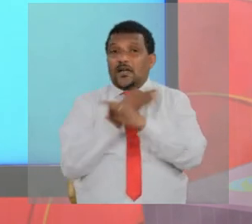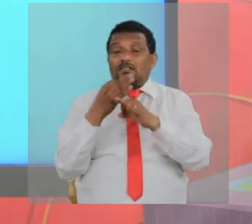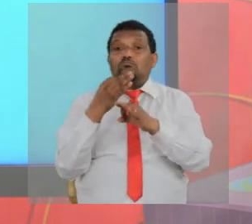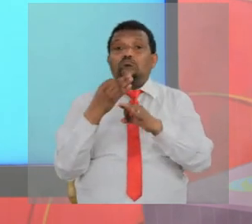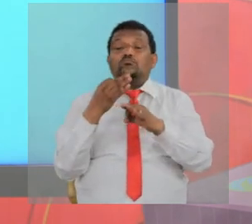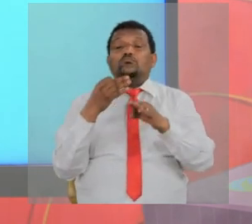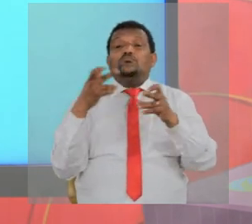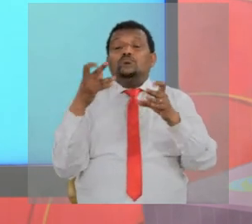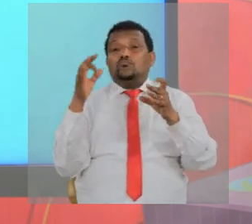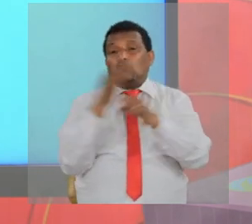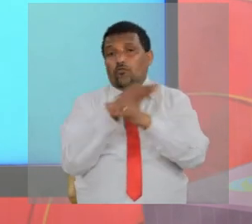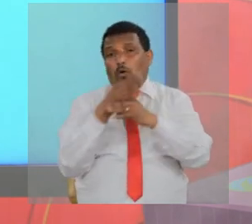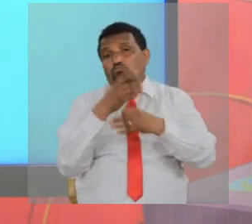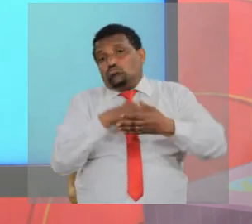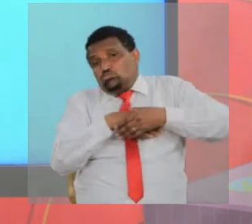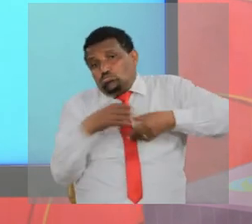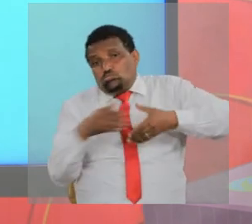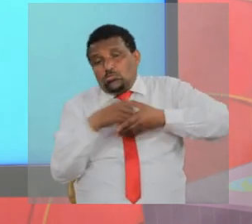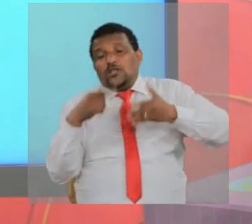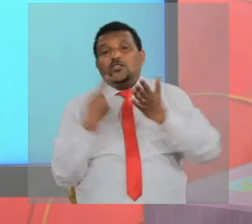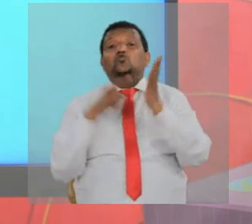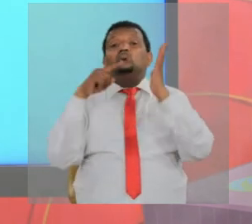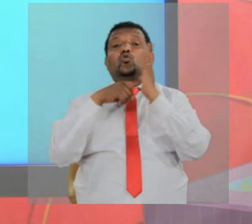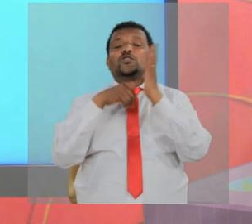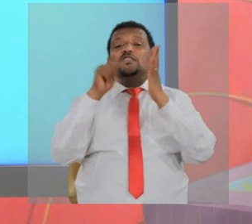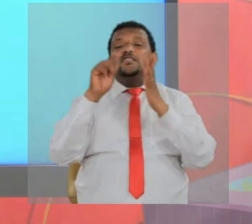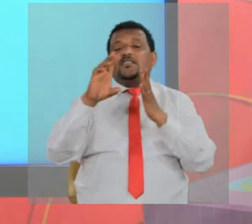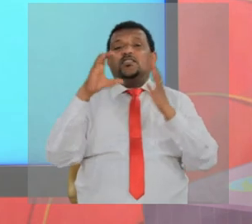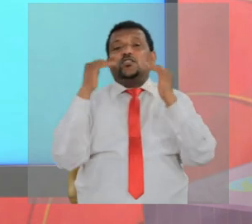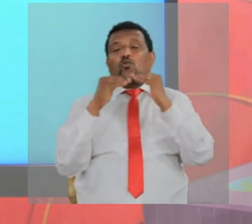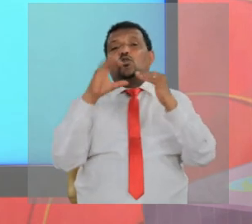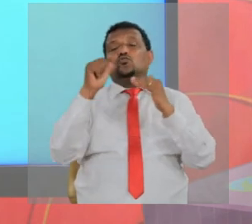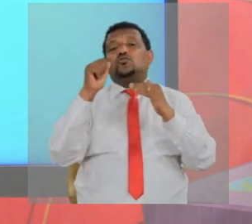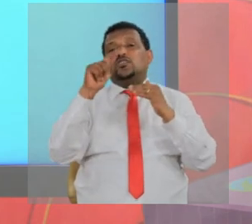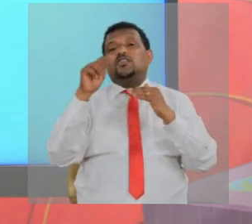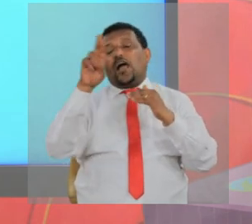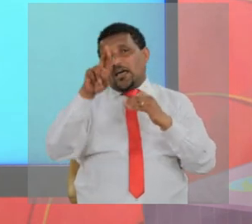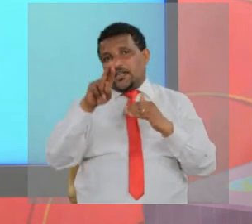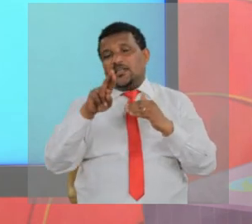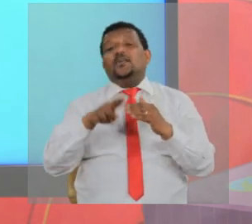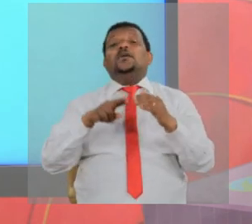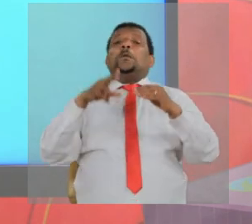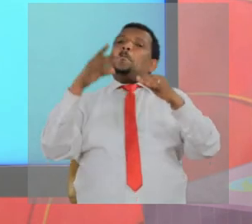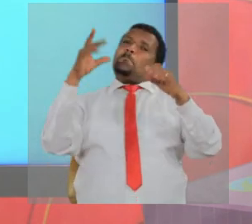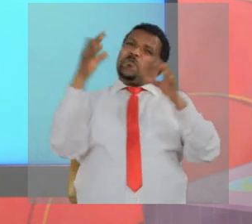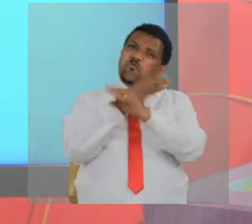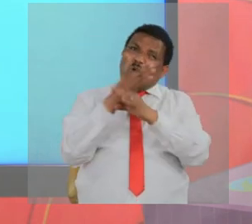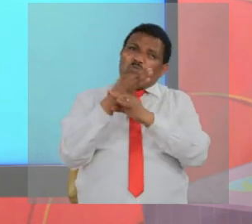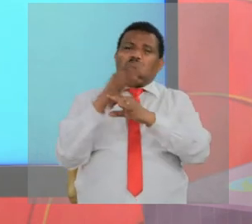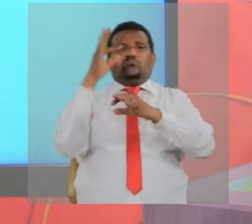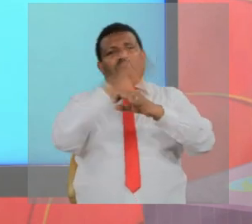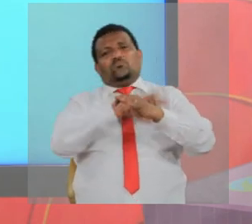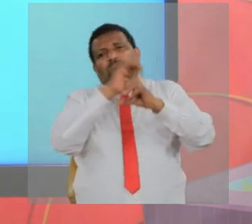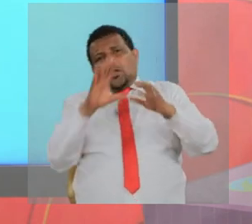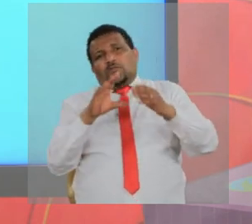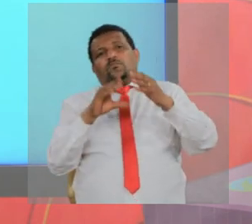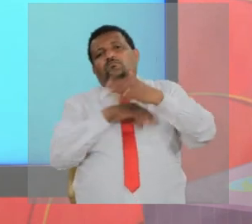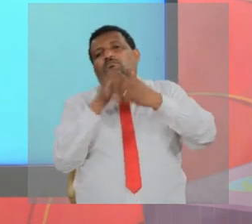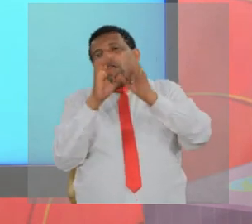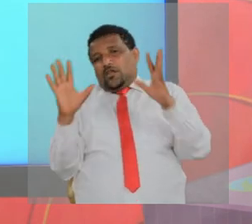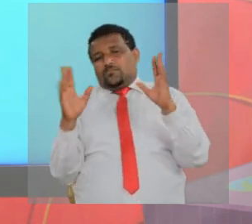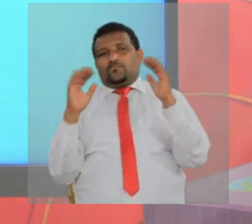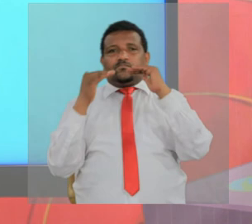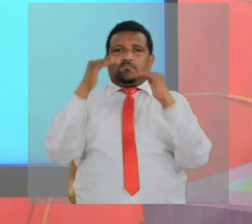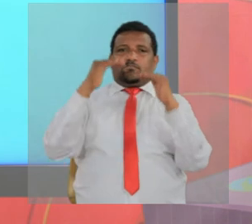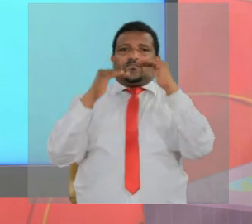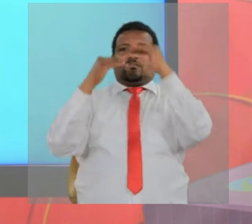loss. At this point, a pure monopolist, this is equal to TR. That means the firm neither generates profit nor incur loss. And